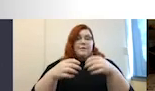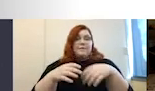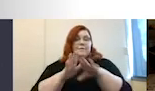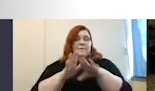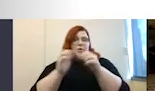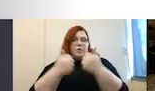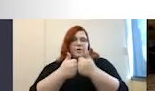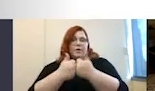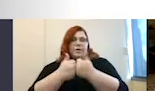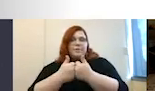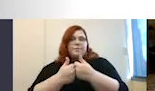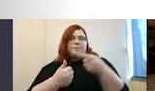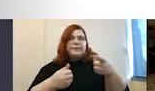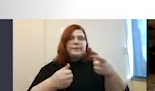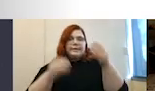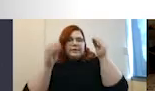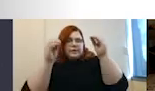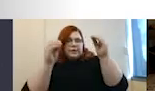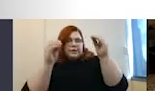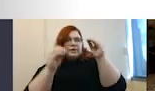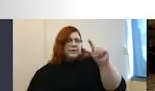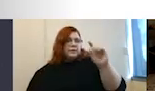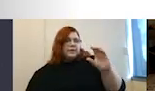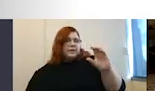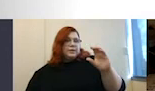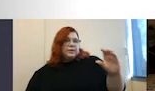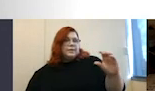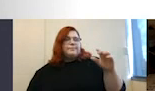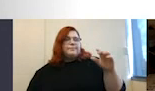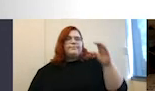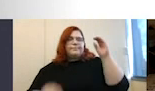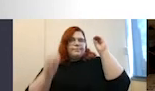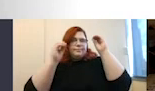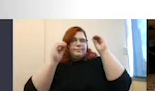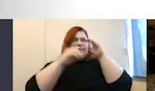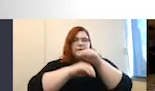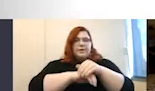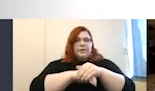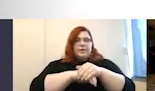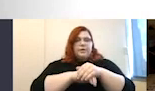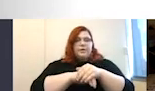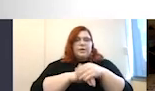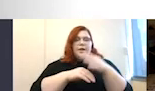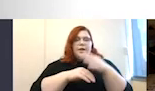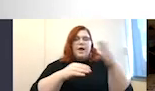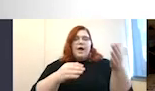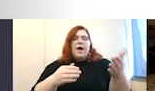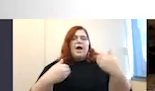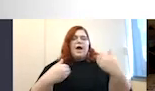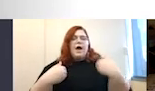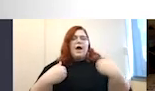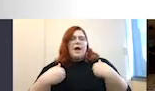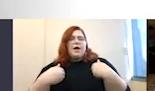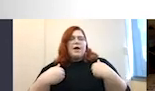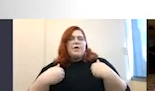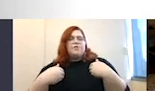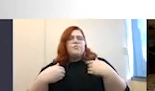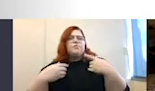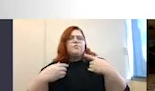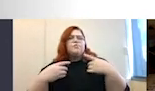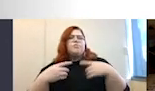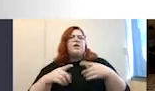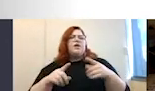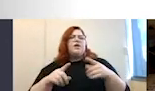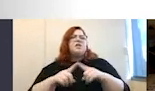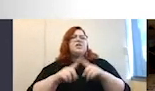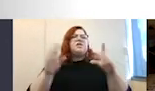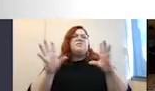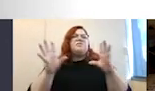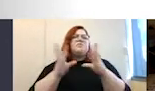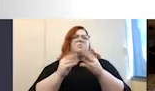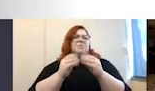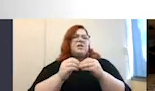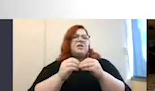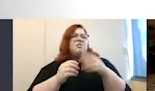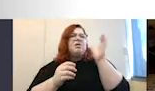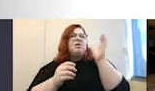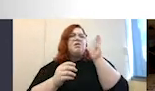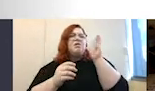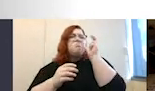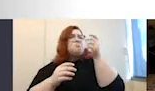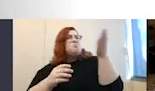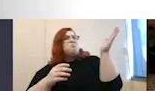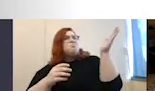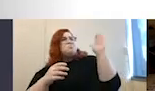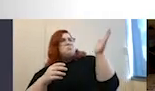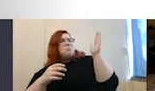English professor, and I've been on a couple of committees or in situations where I've gotten to hear him speak, and I really actually always